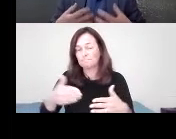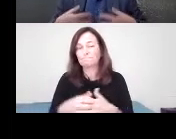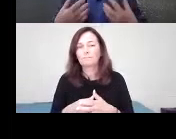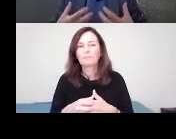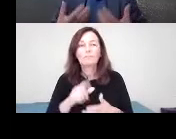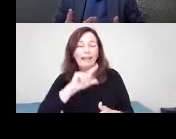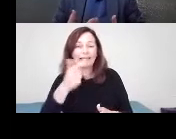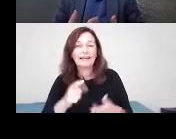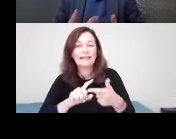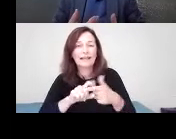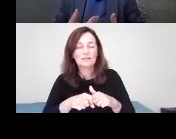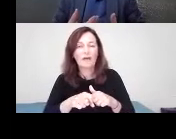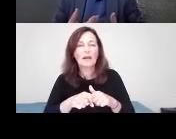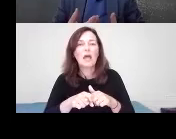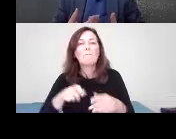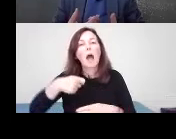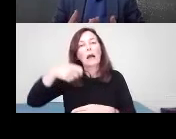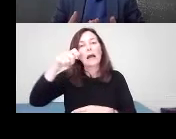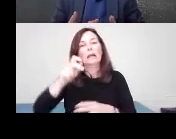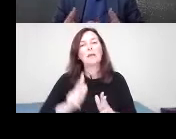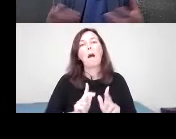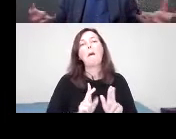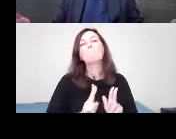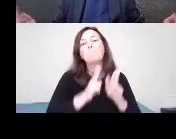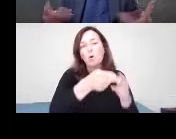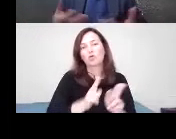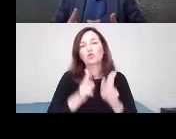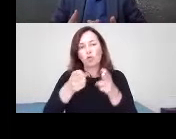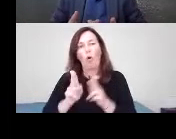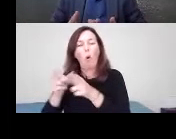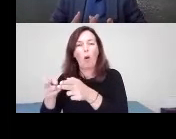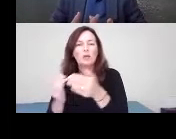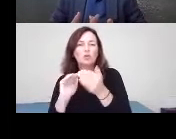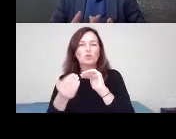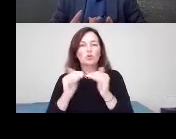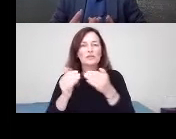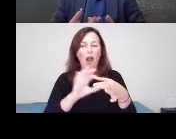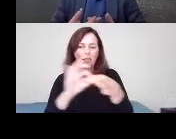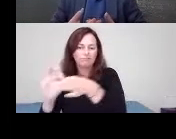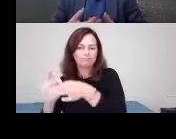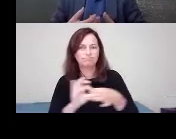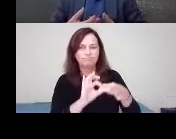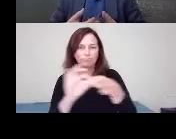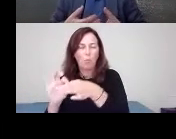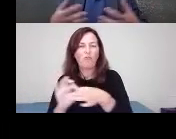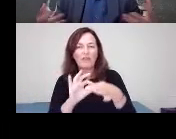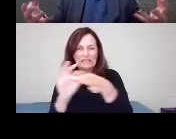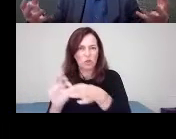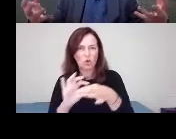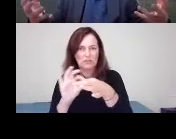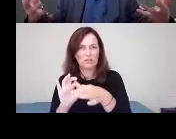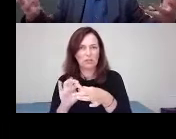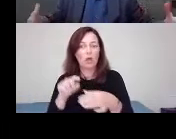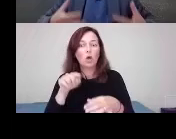well from the Bridge 47, is that we need to build the bridges between different actors and building this social cohesion. And